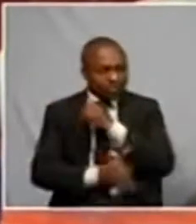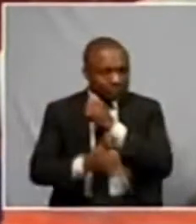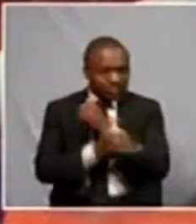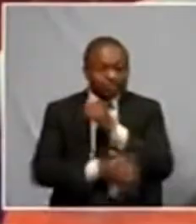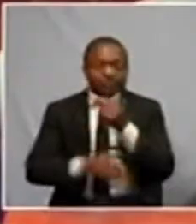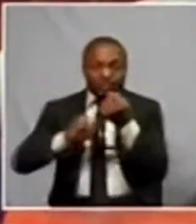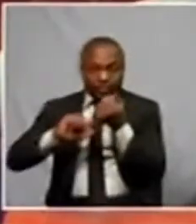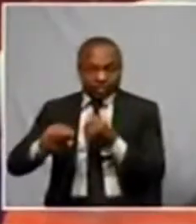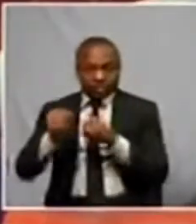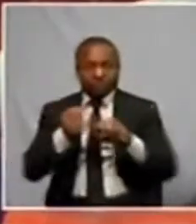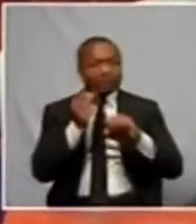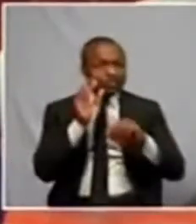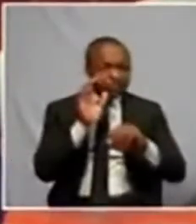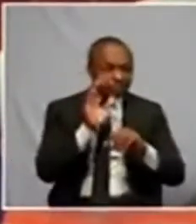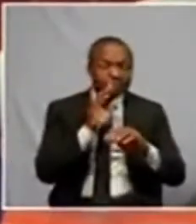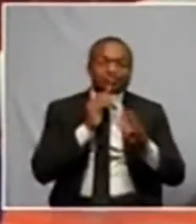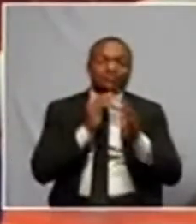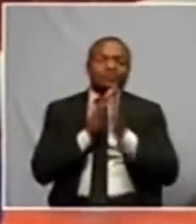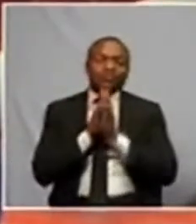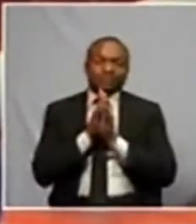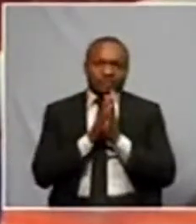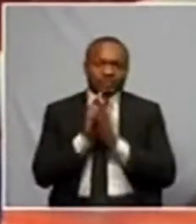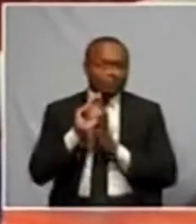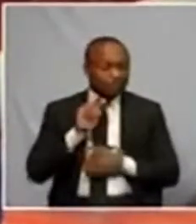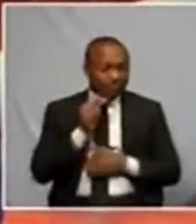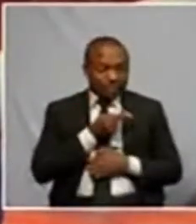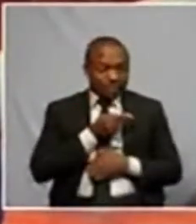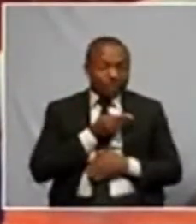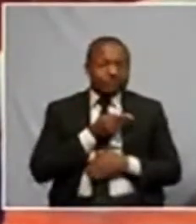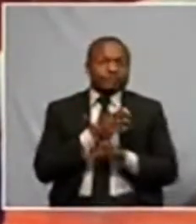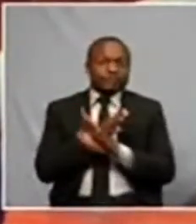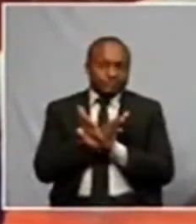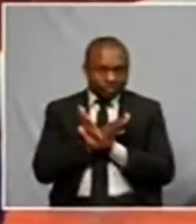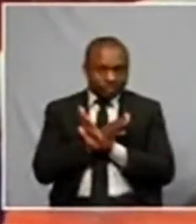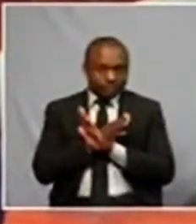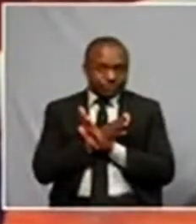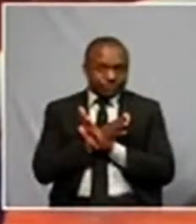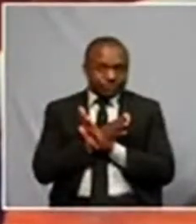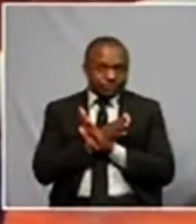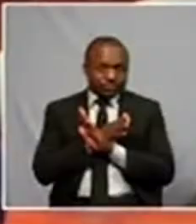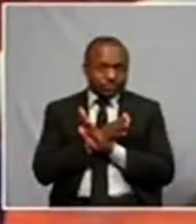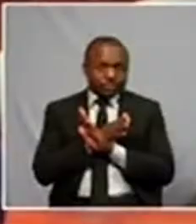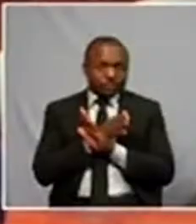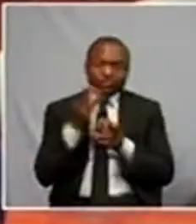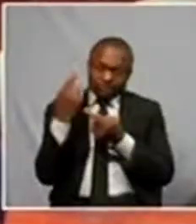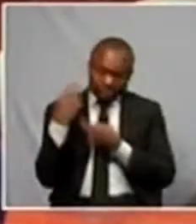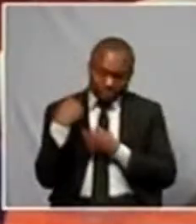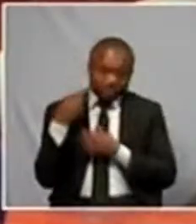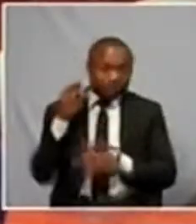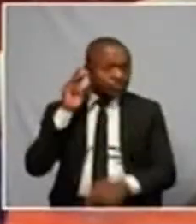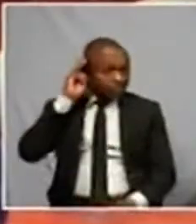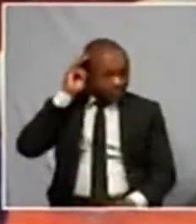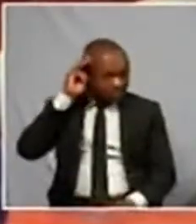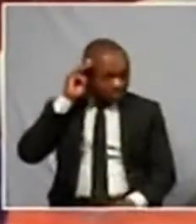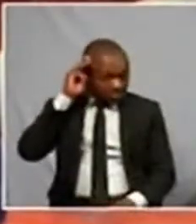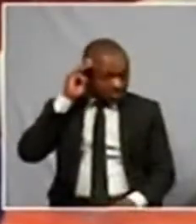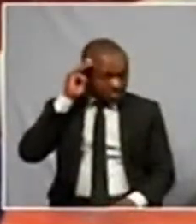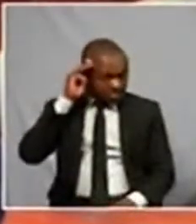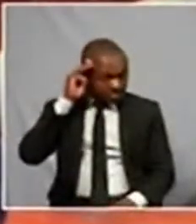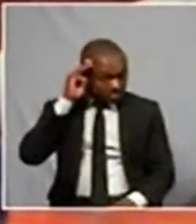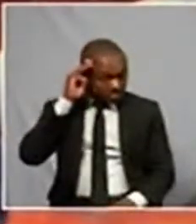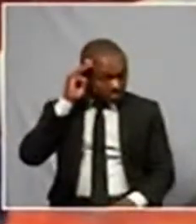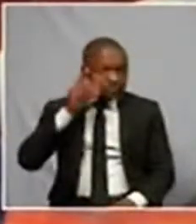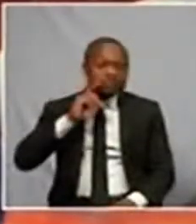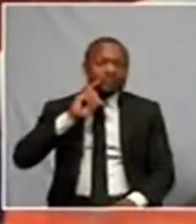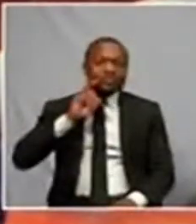safeguarding its own interests. And so for us as a country, the relevant ministry that is responsible for this sector has to